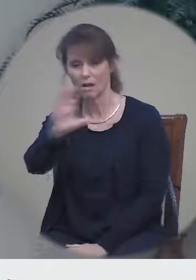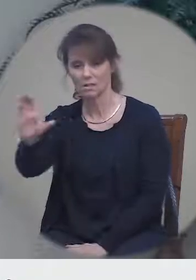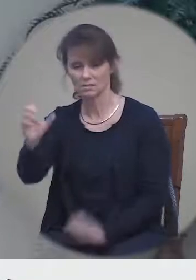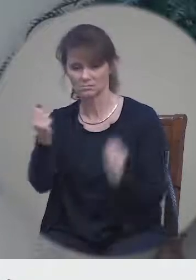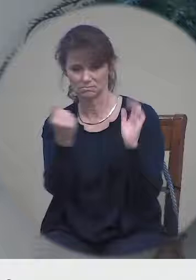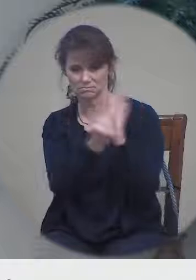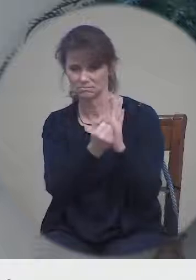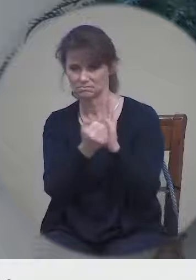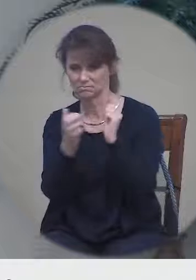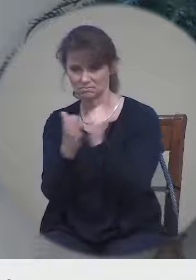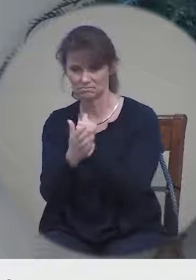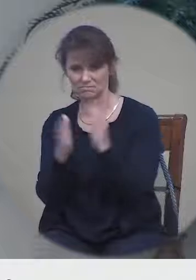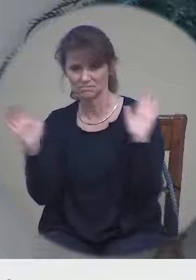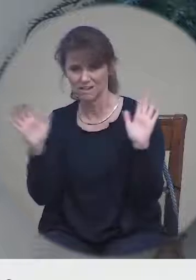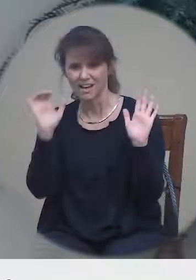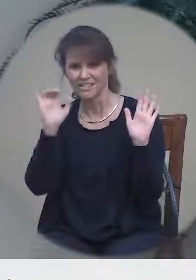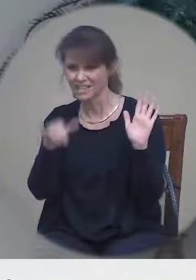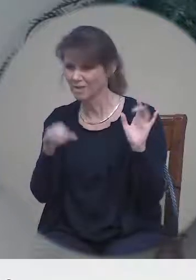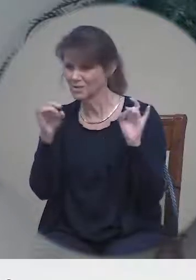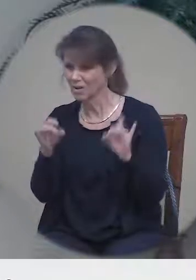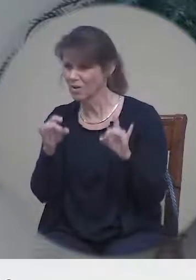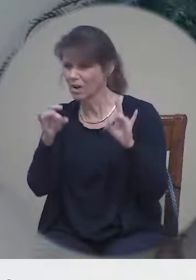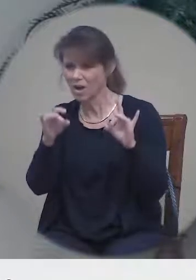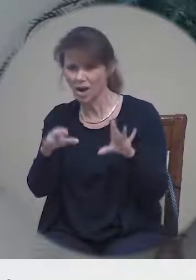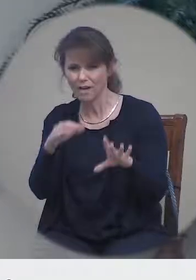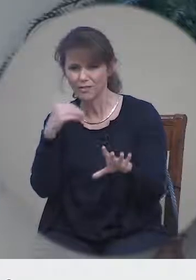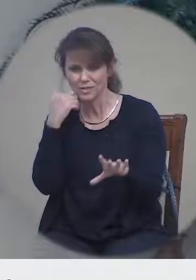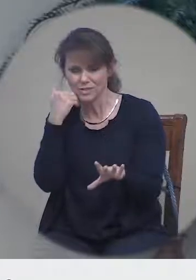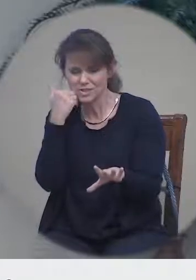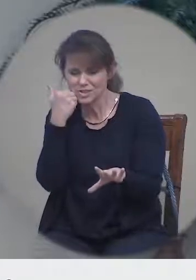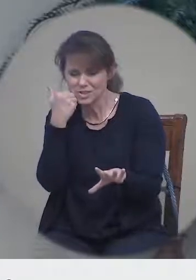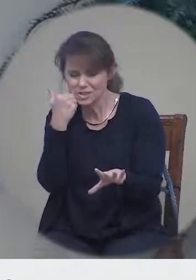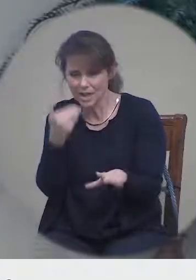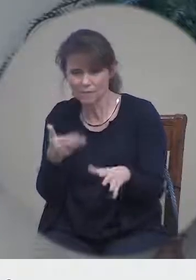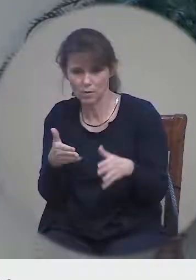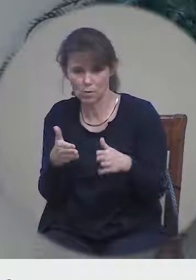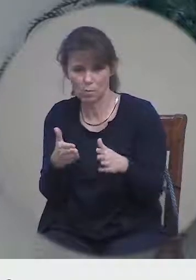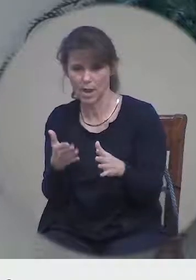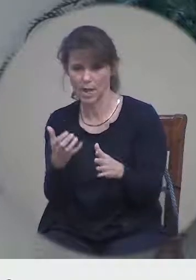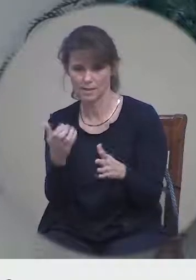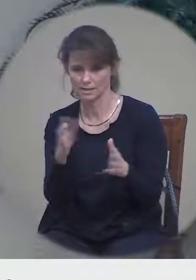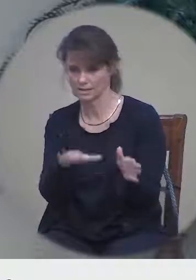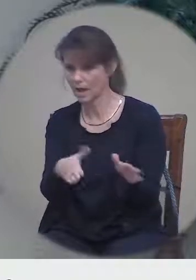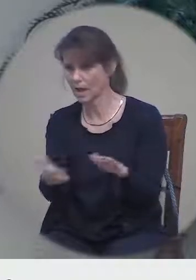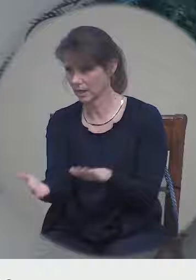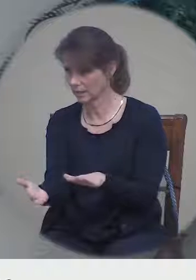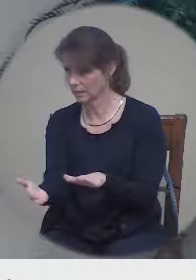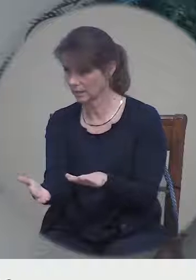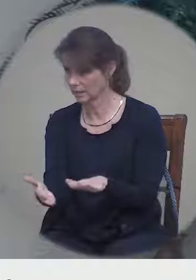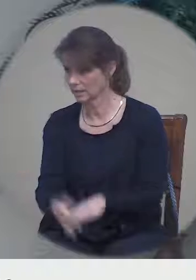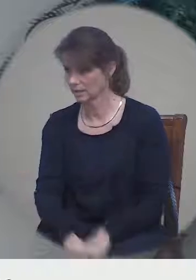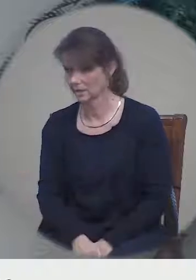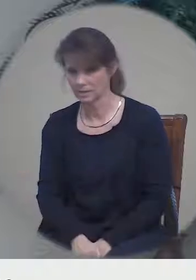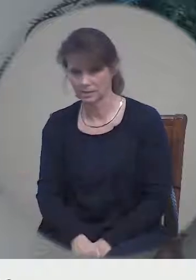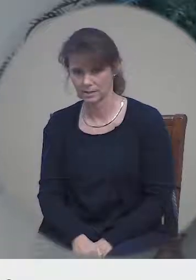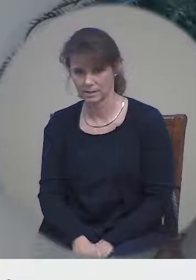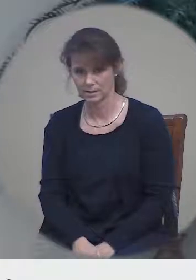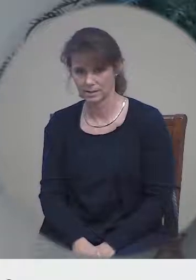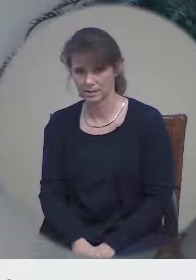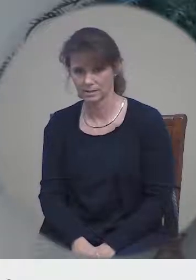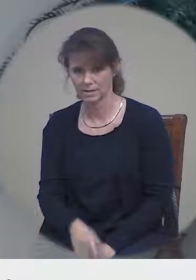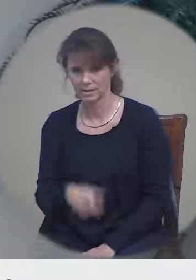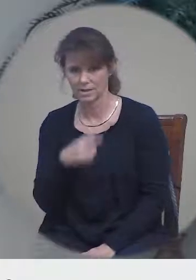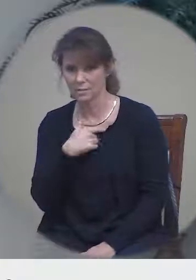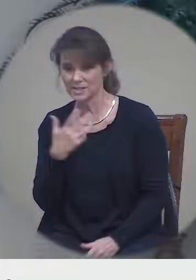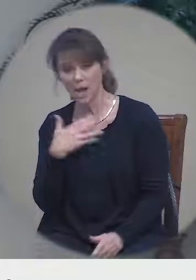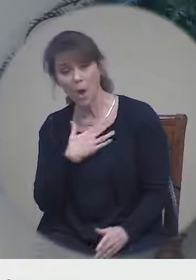hangs on a tree. It's not a pleasant, but nobody says of their child, boy, I hope he goes to the electric chair. That would be a